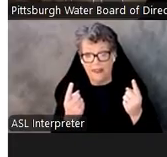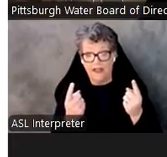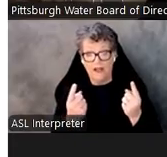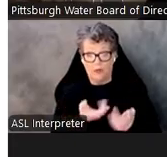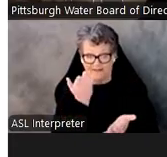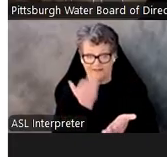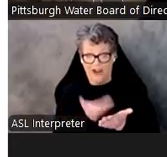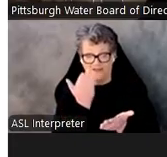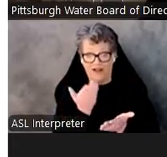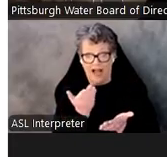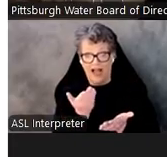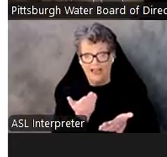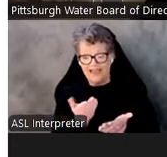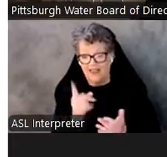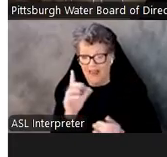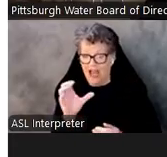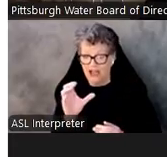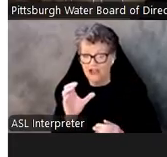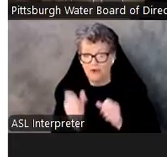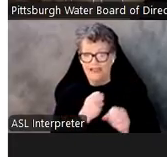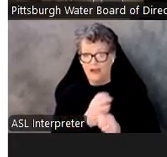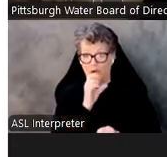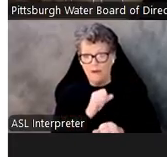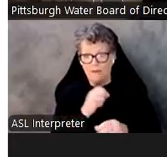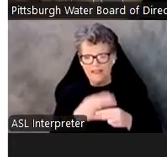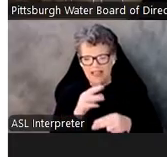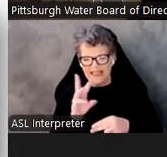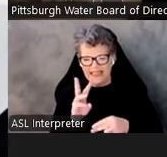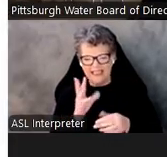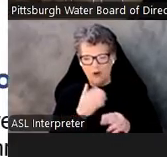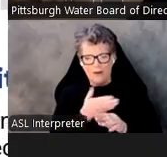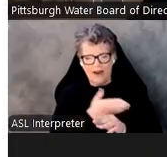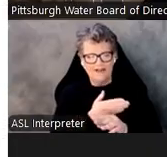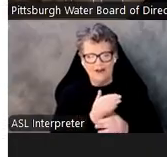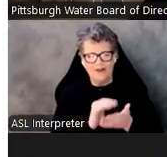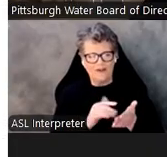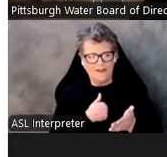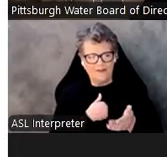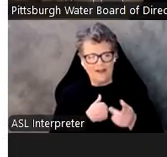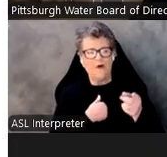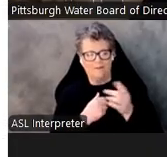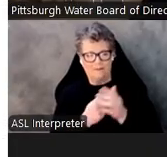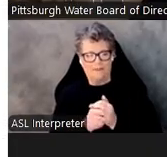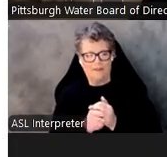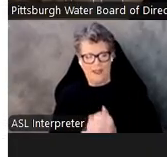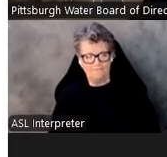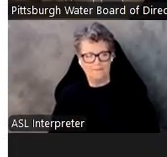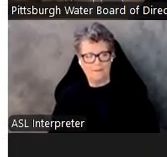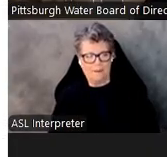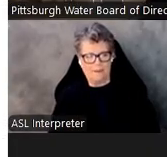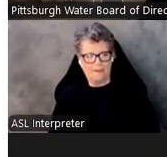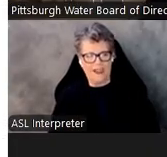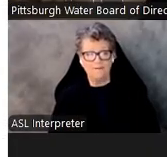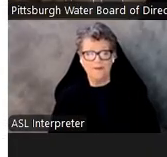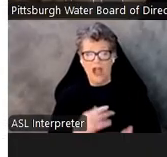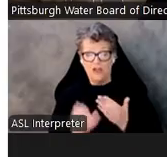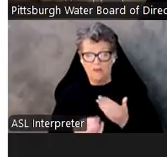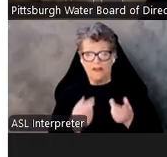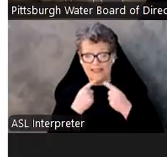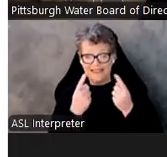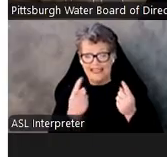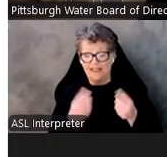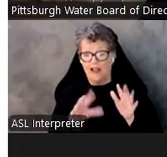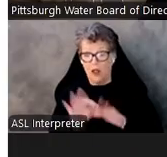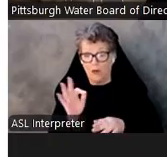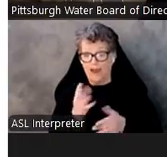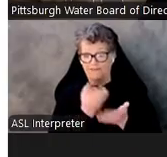verified the century-old, am I on slide 6? No, I'm one ahead, sorry, forgive me. All right. The project team successfully located